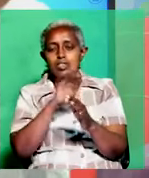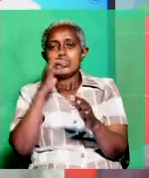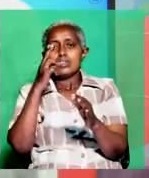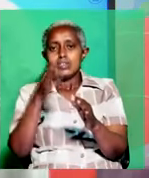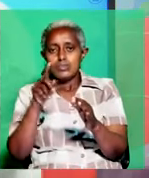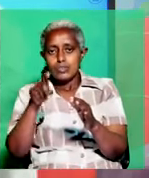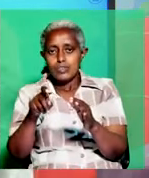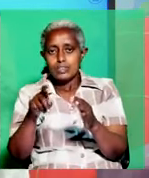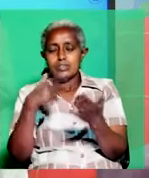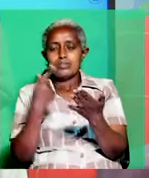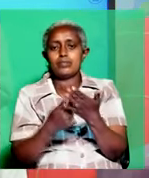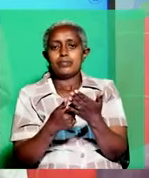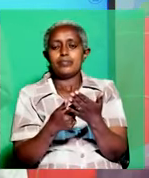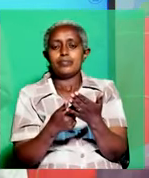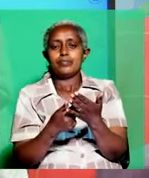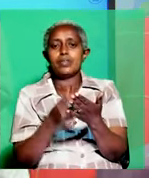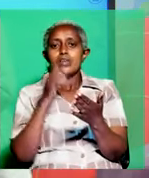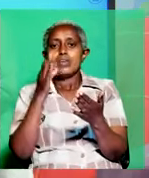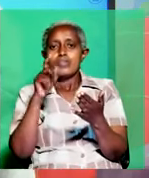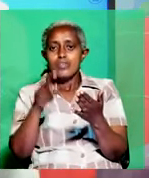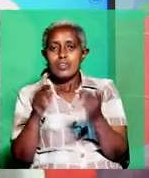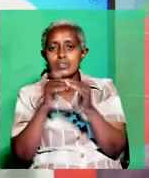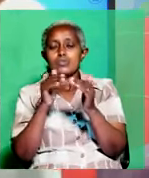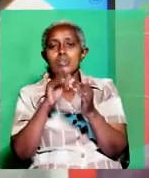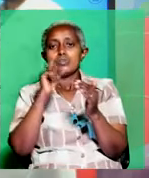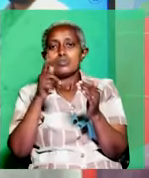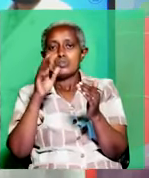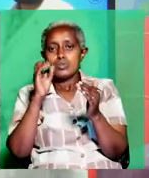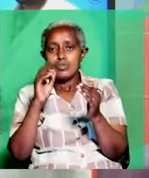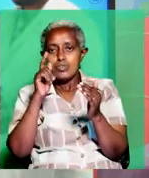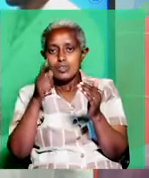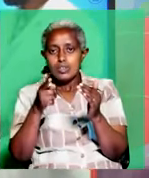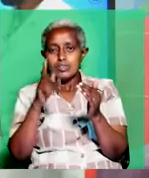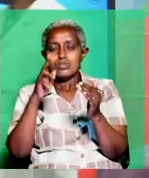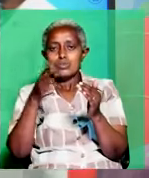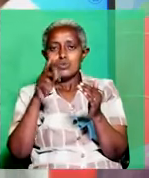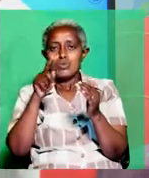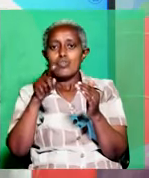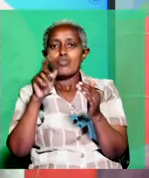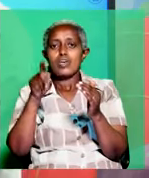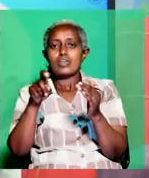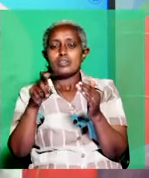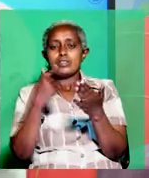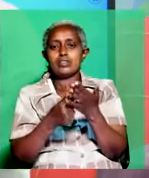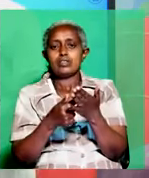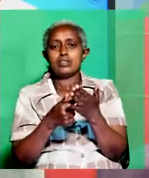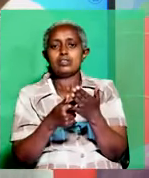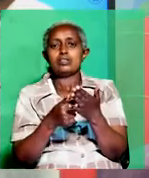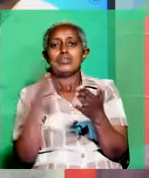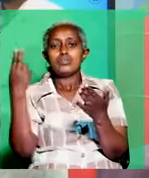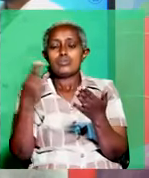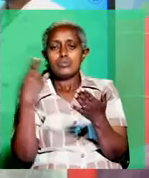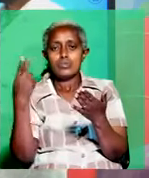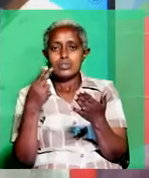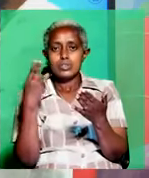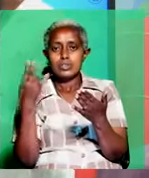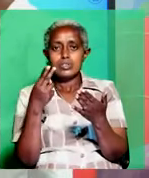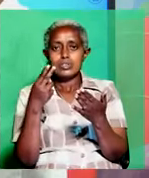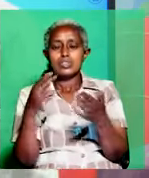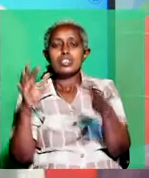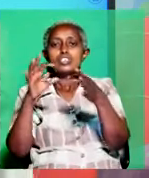x. So f of x equal to g of h of x. So this implies, using